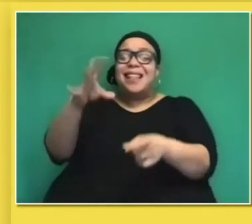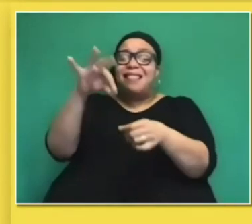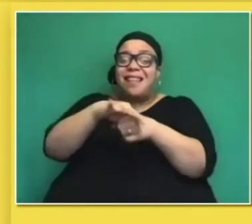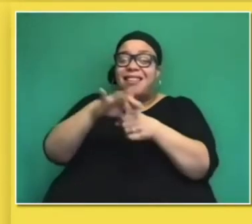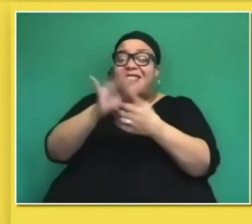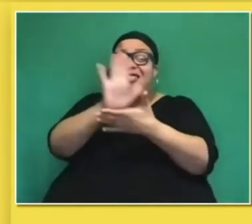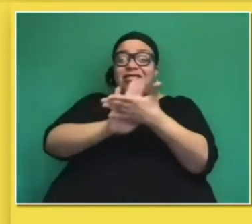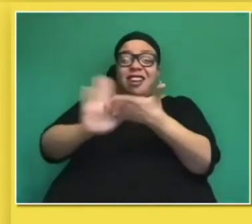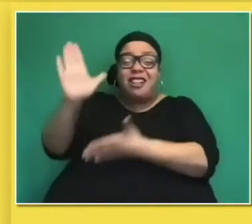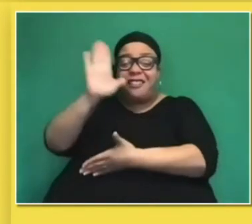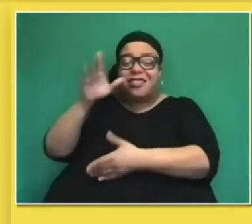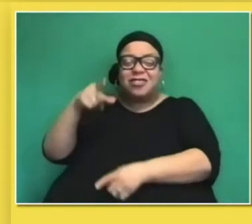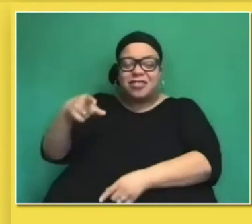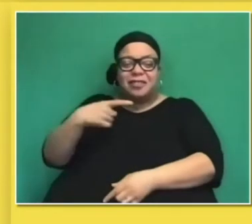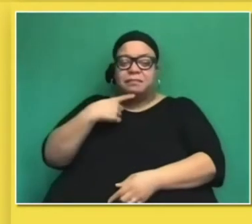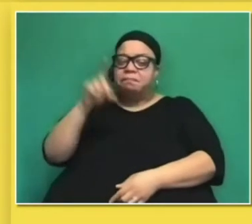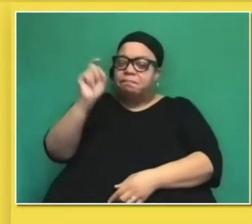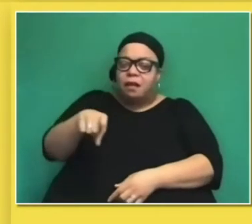division.